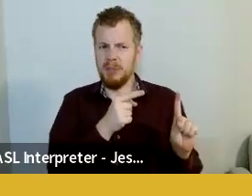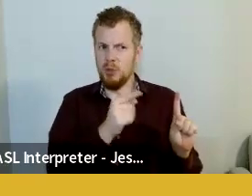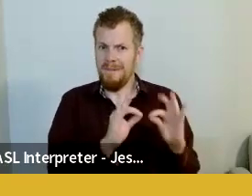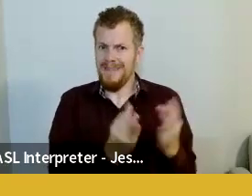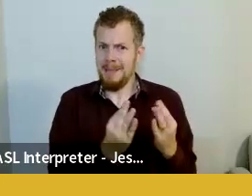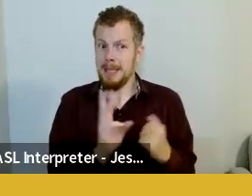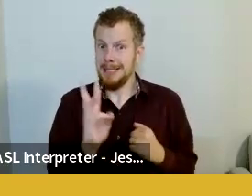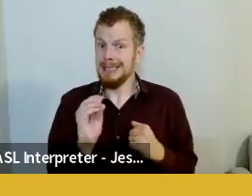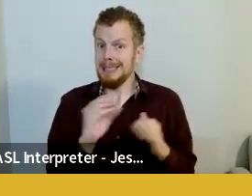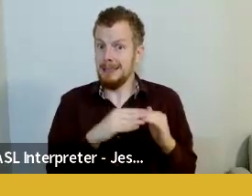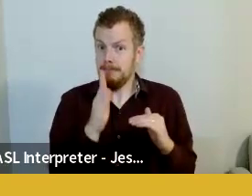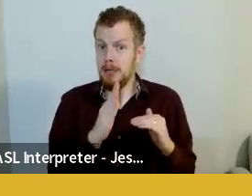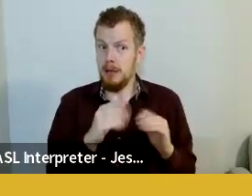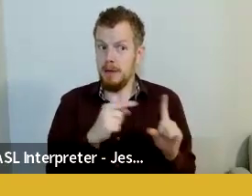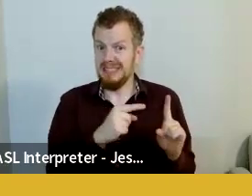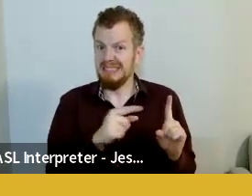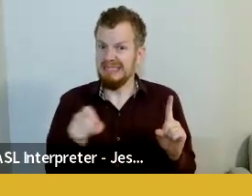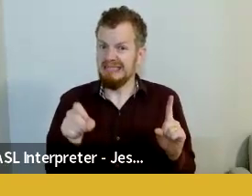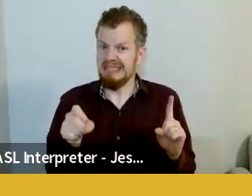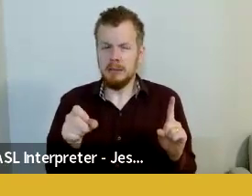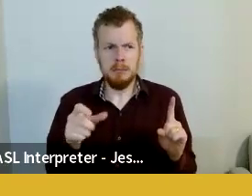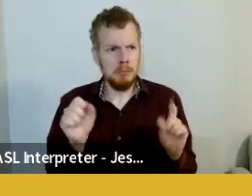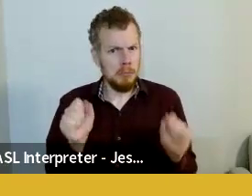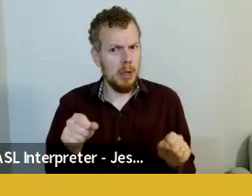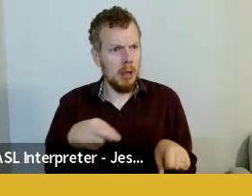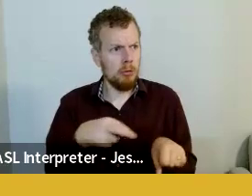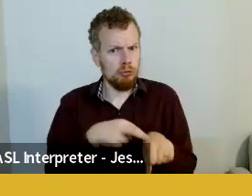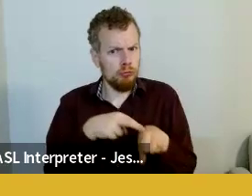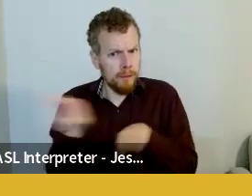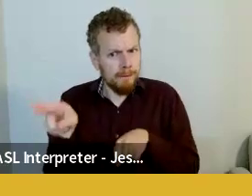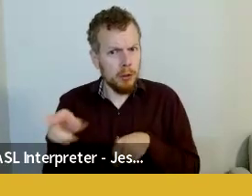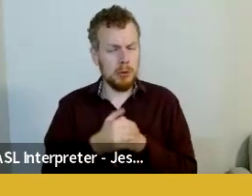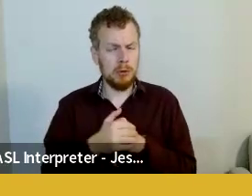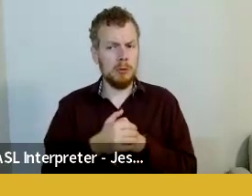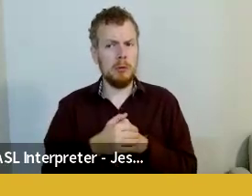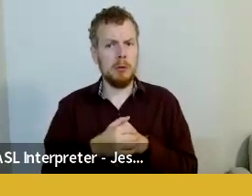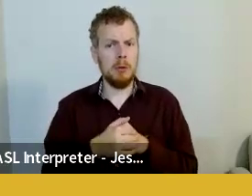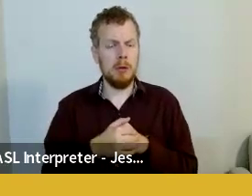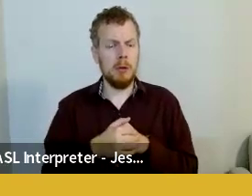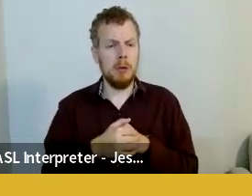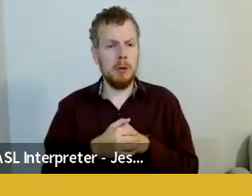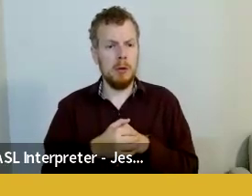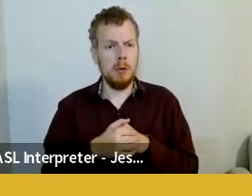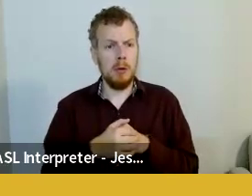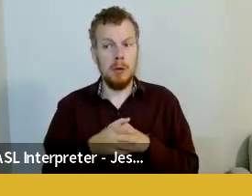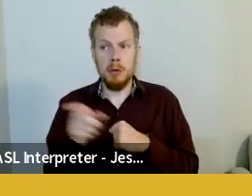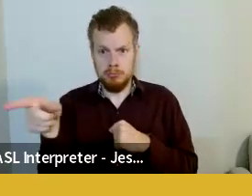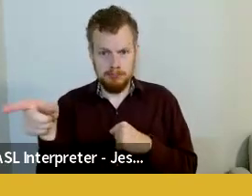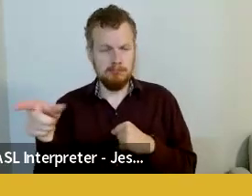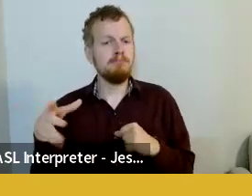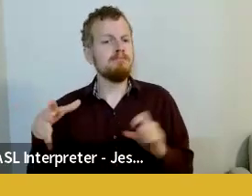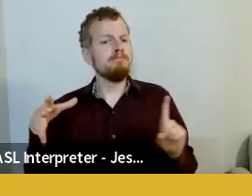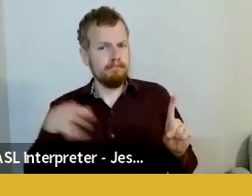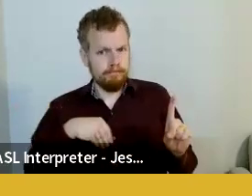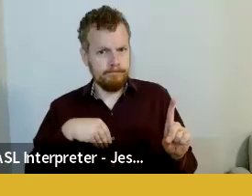of 60, you can always provide referrals for these individuals. They are accepted from recognized